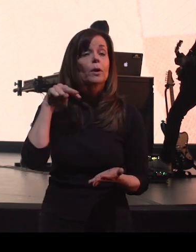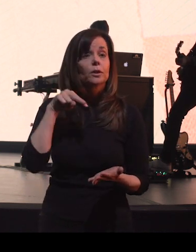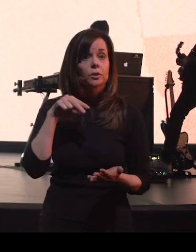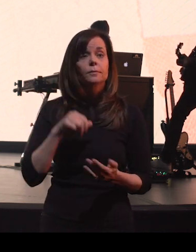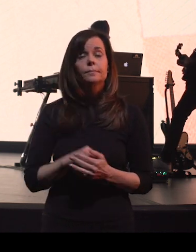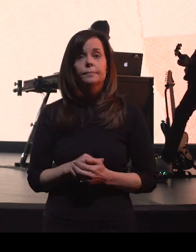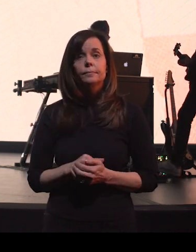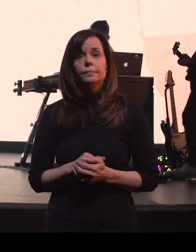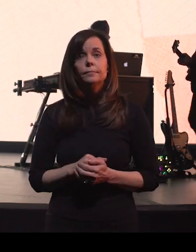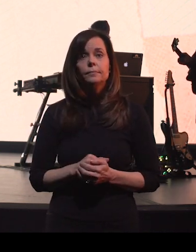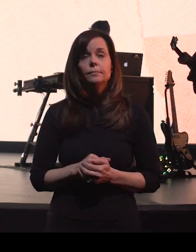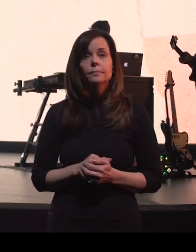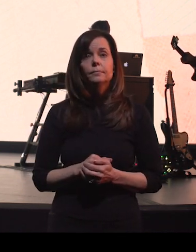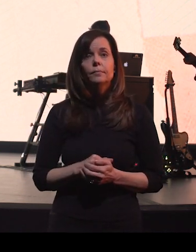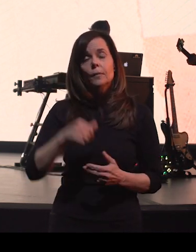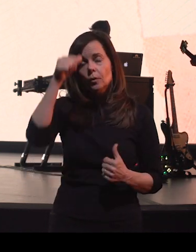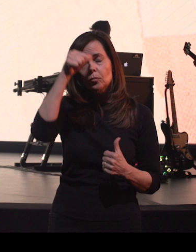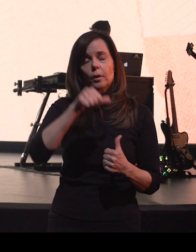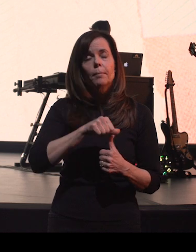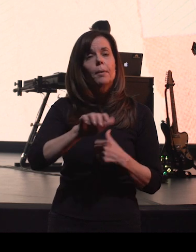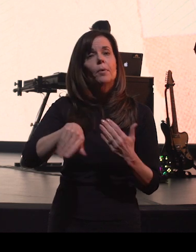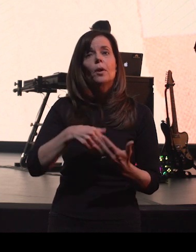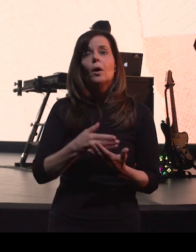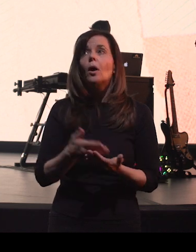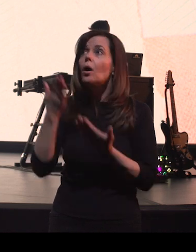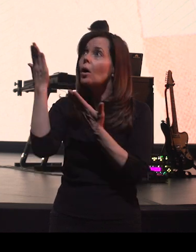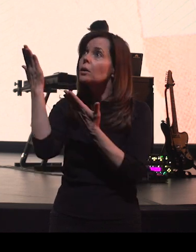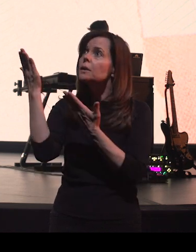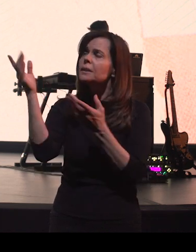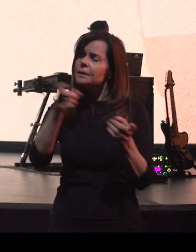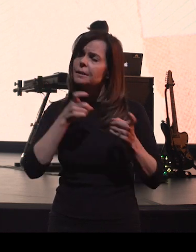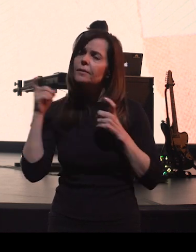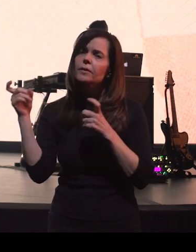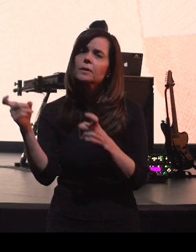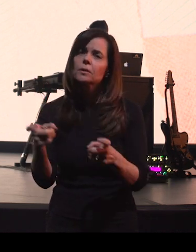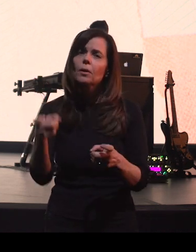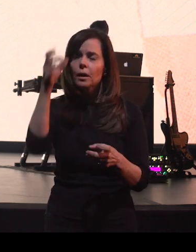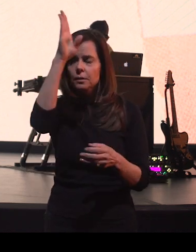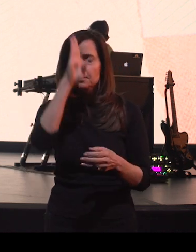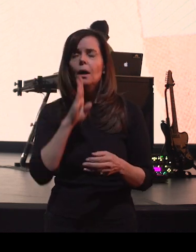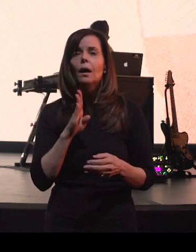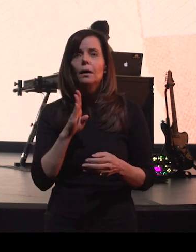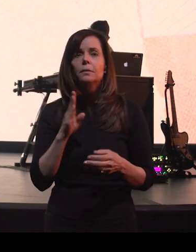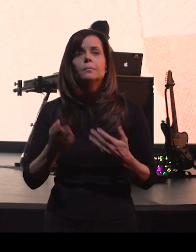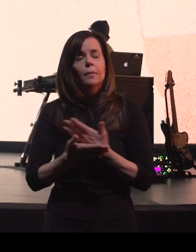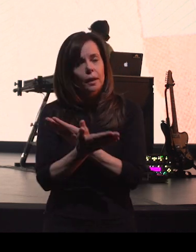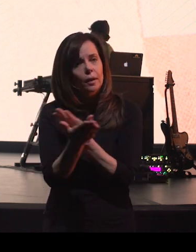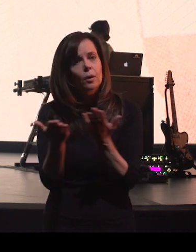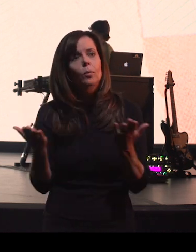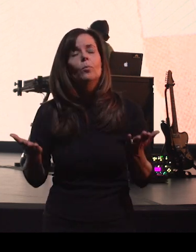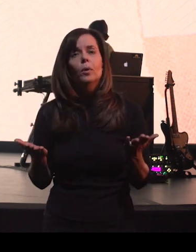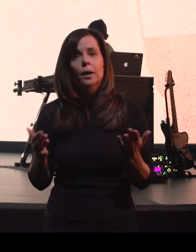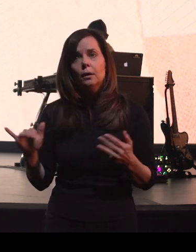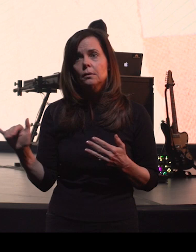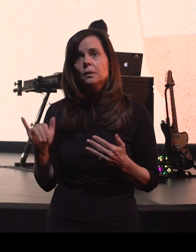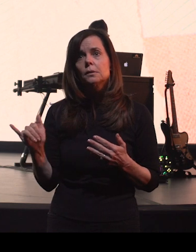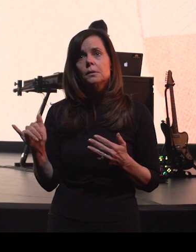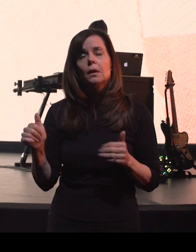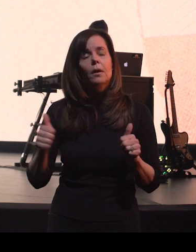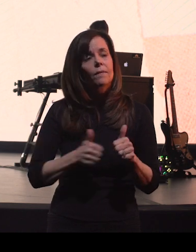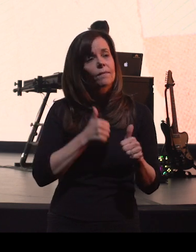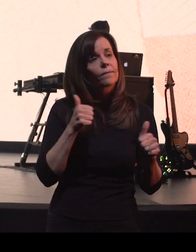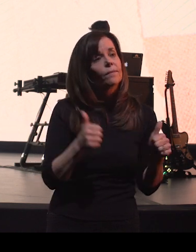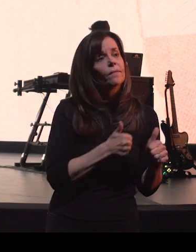God, as we remember what he's done, what he's given to us, God, may we also strive to follow his